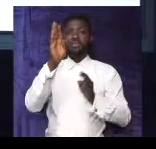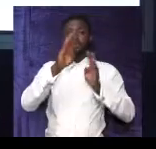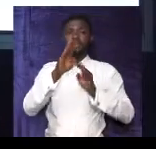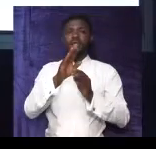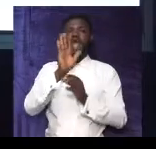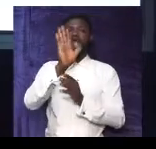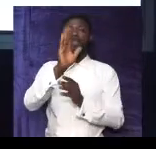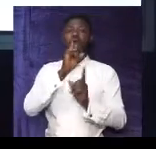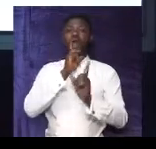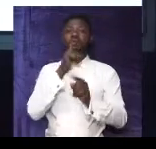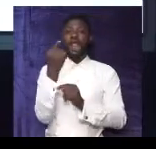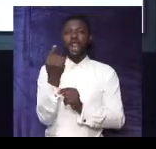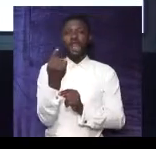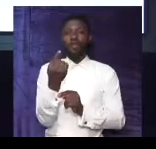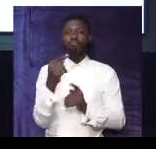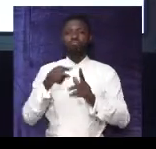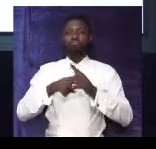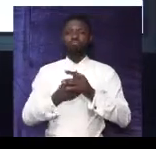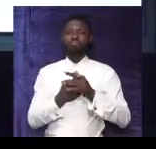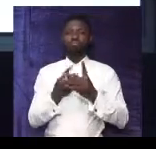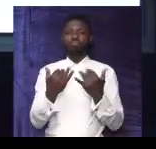answers. Your time starts now.